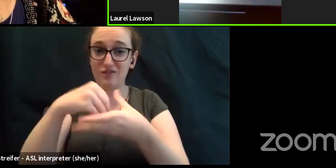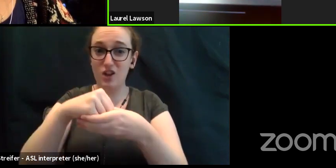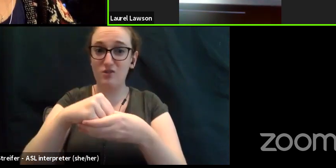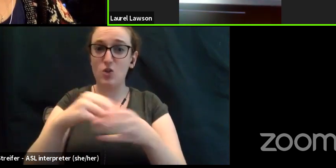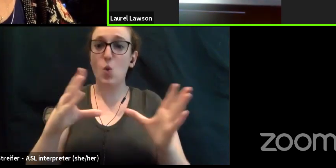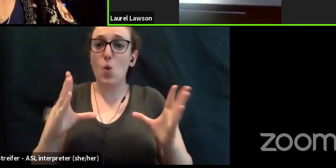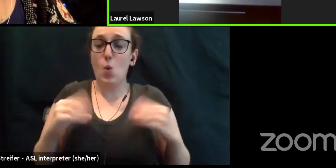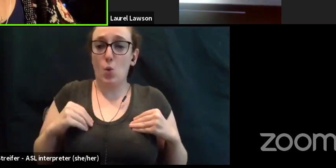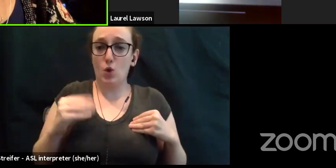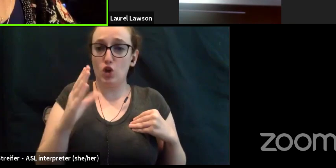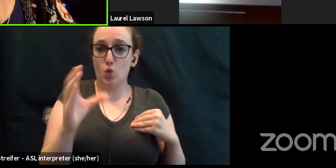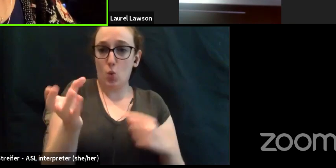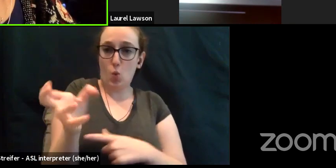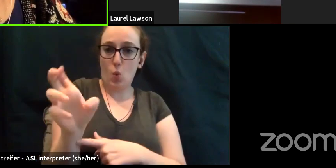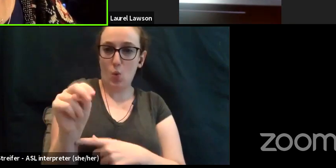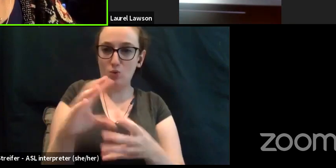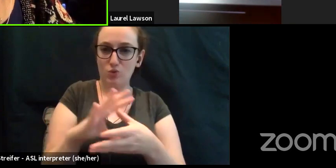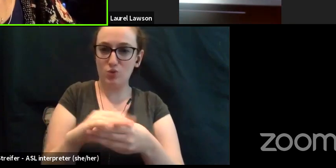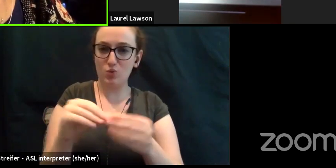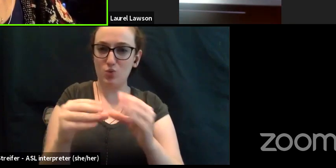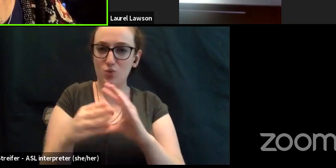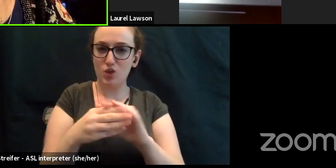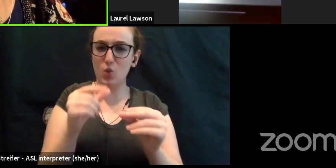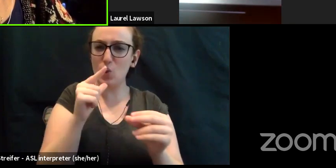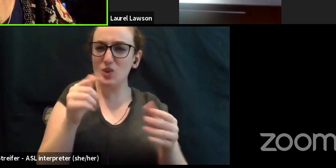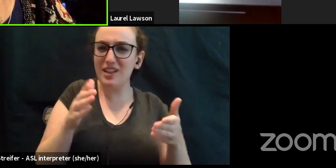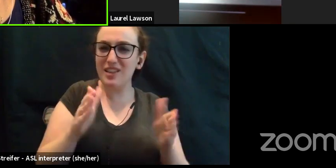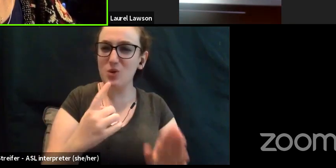stories. Right. Who gets to tell what stories?